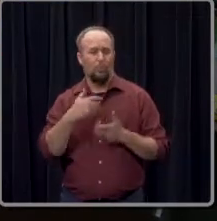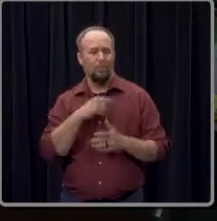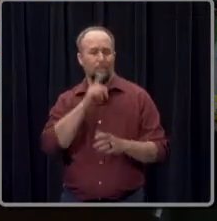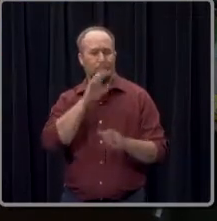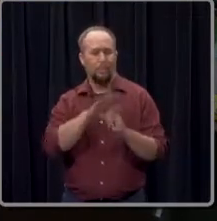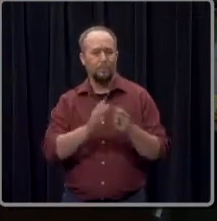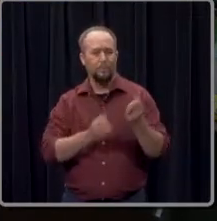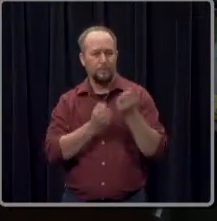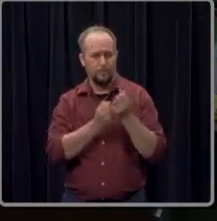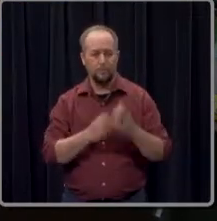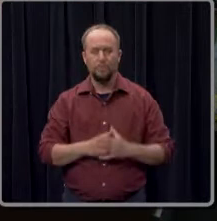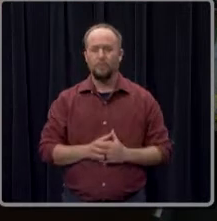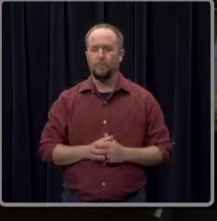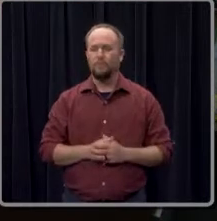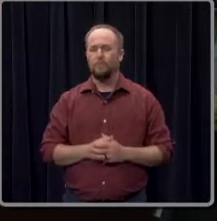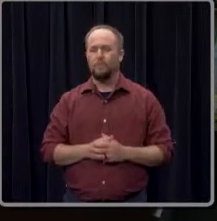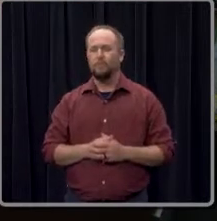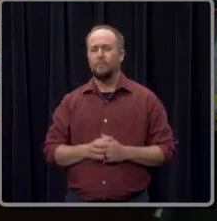We